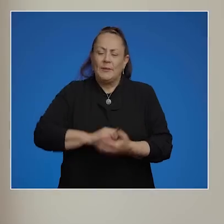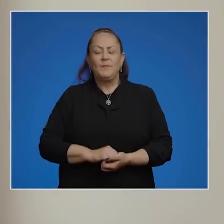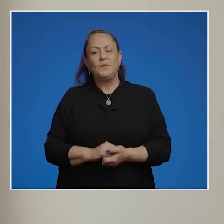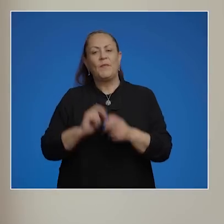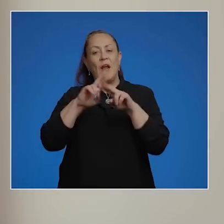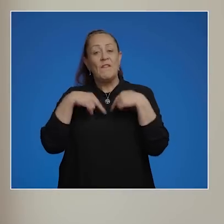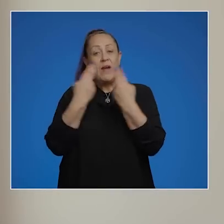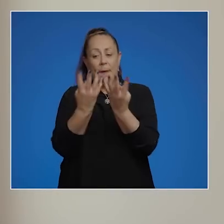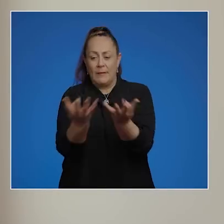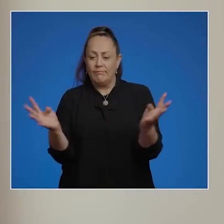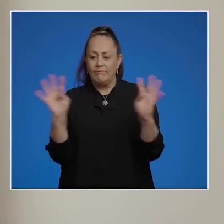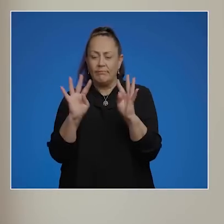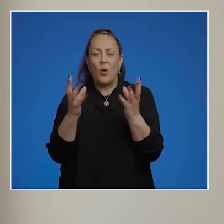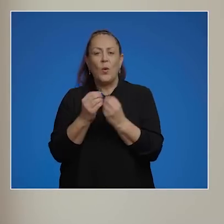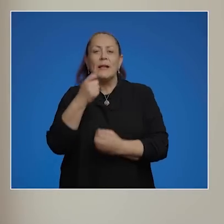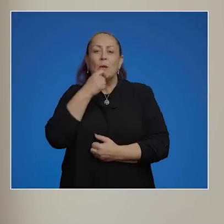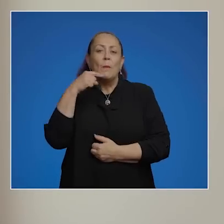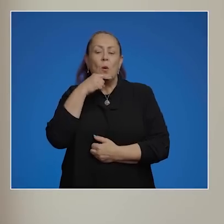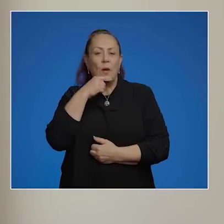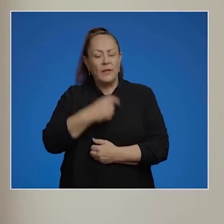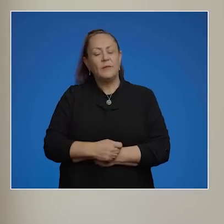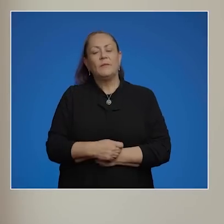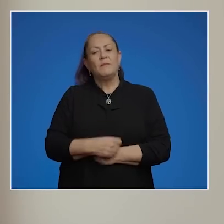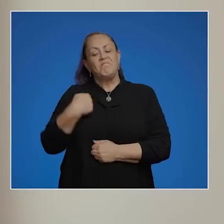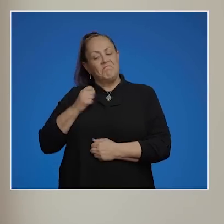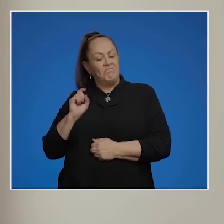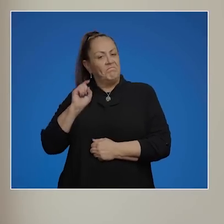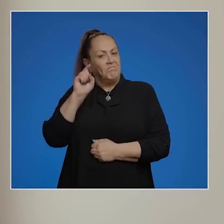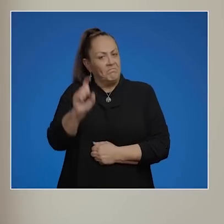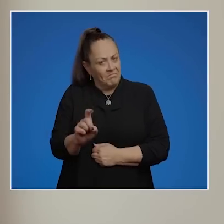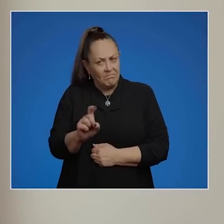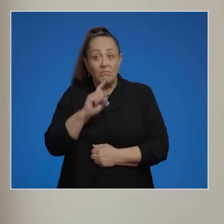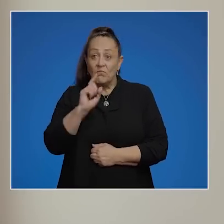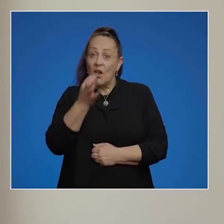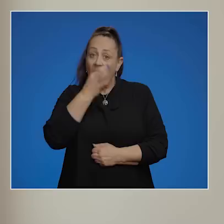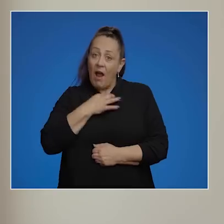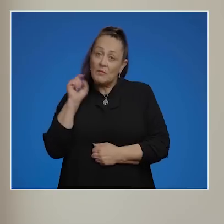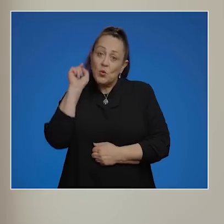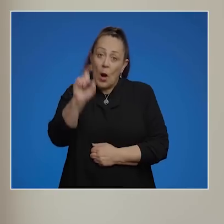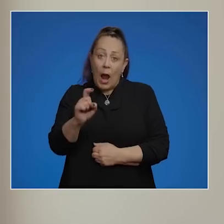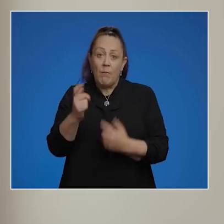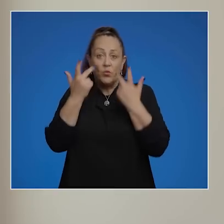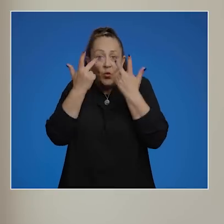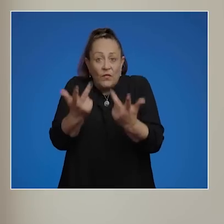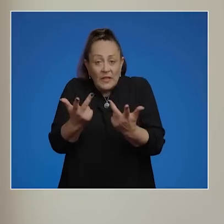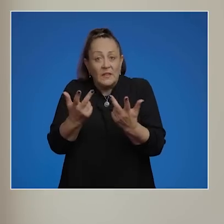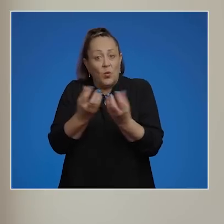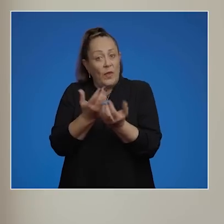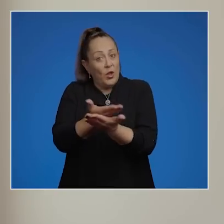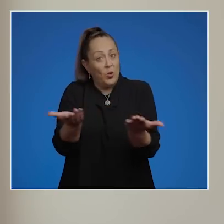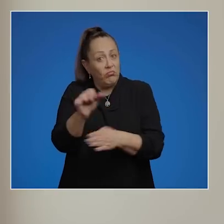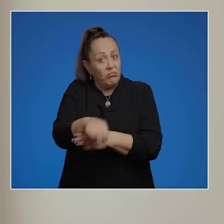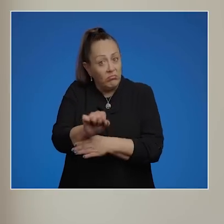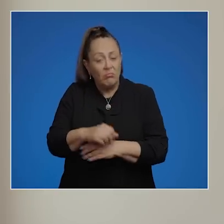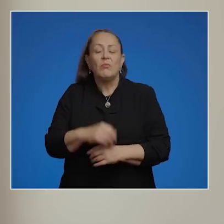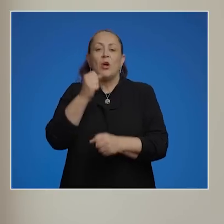The family were gathered around this little boy. And I said to the family, You call for me to visit you.